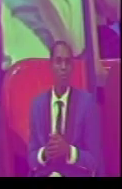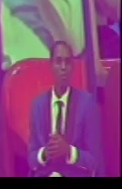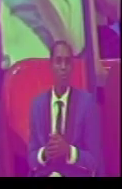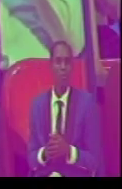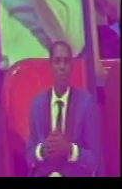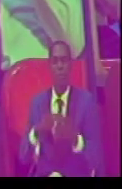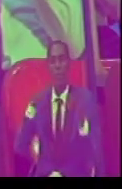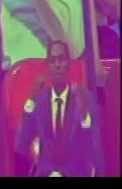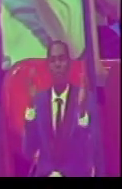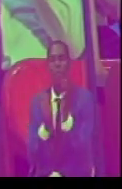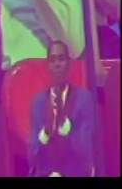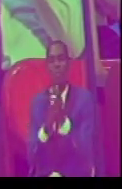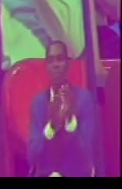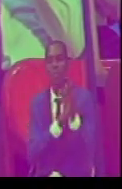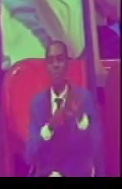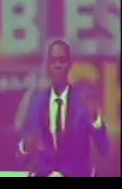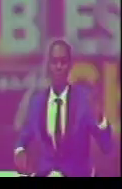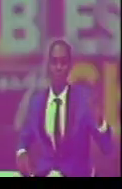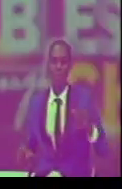Okay.